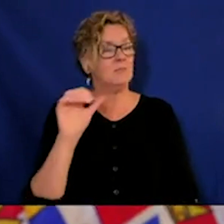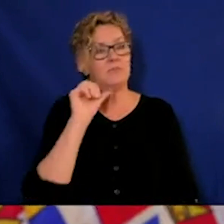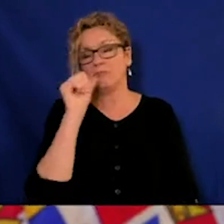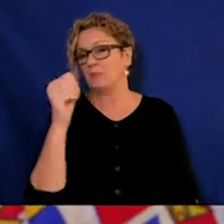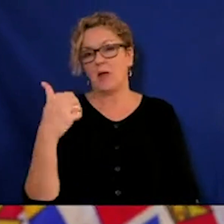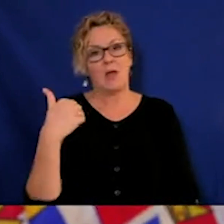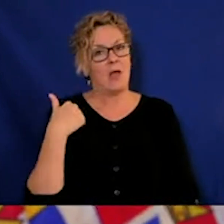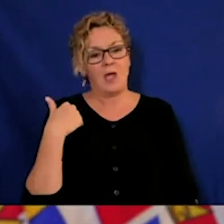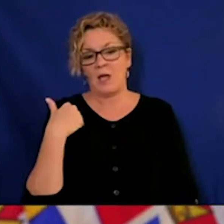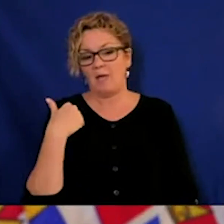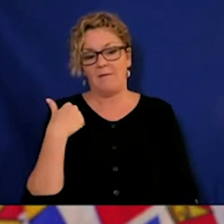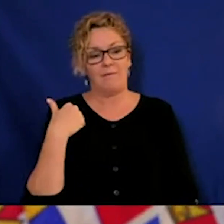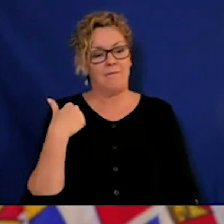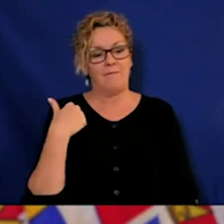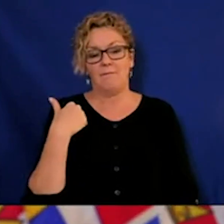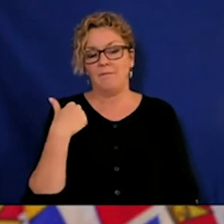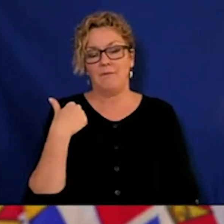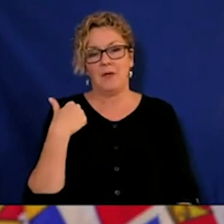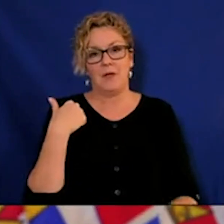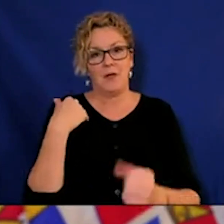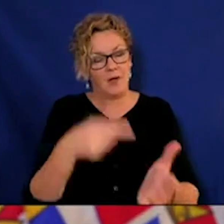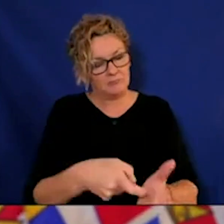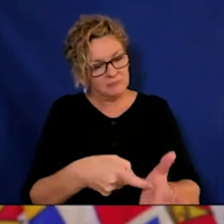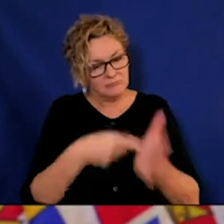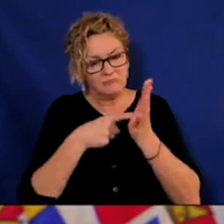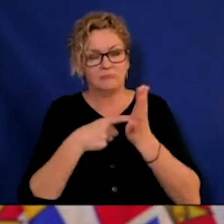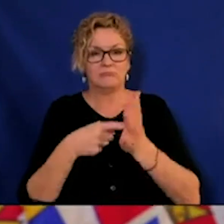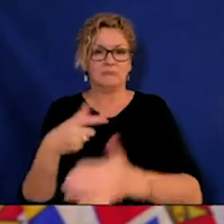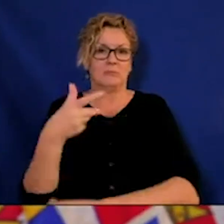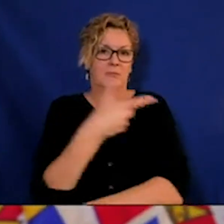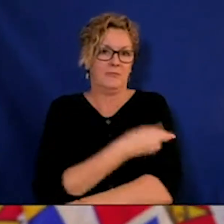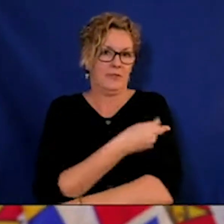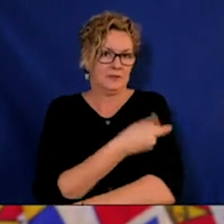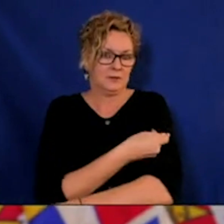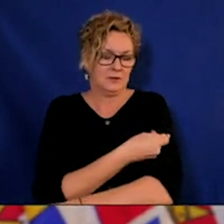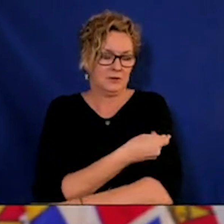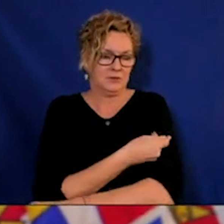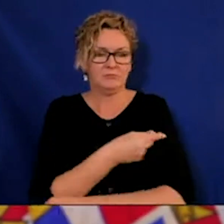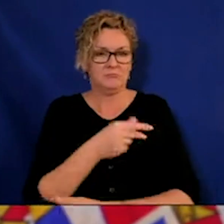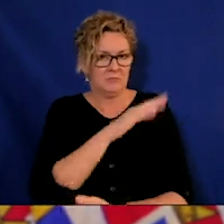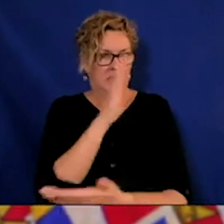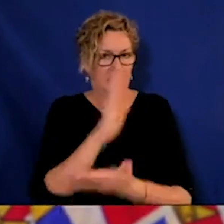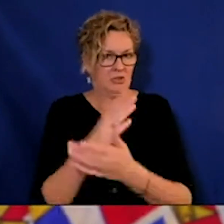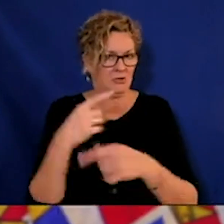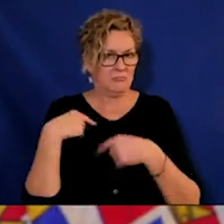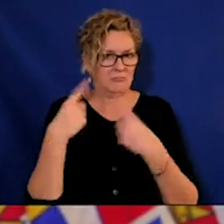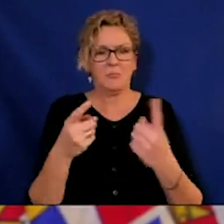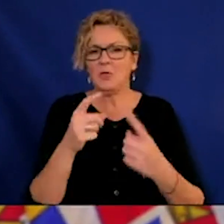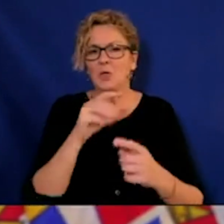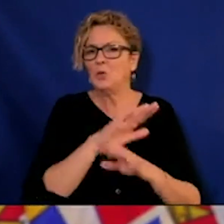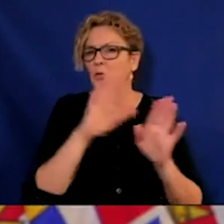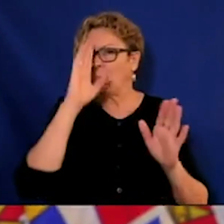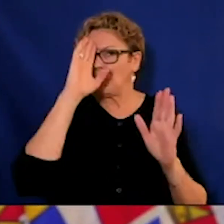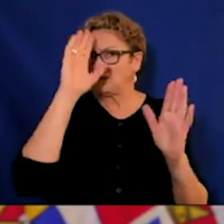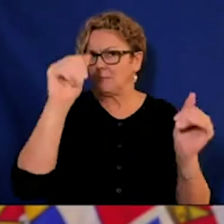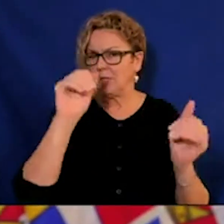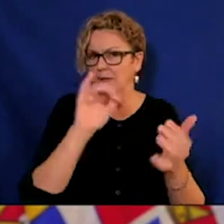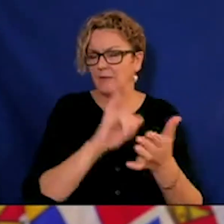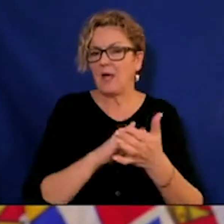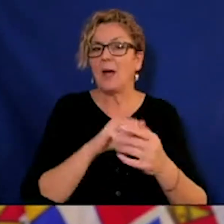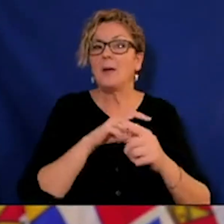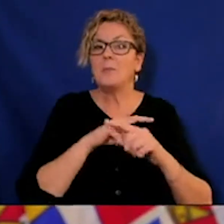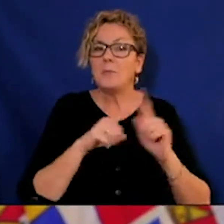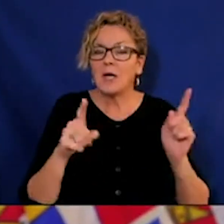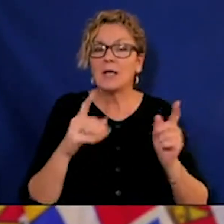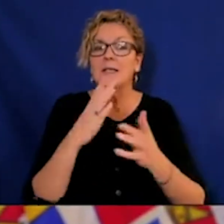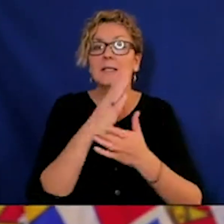not expect that COVID immunization will be mandatory either. Having said that, there are some key positions where we